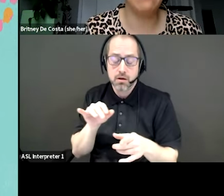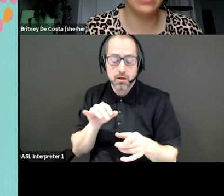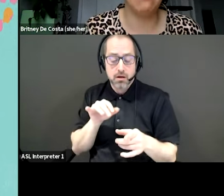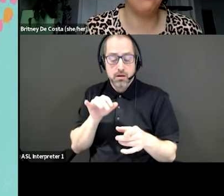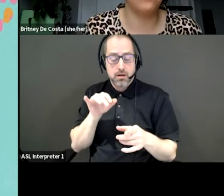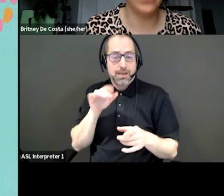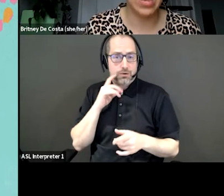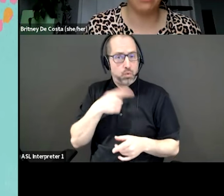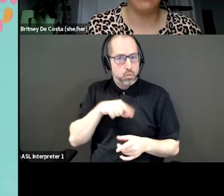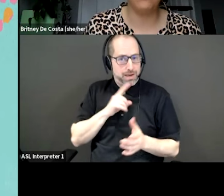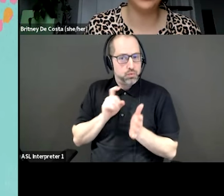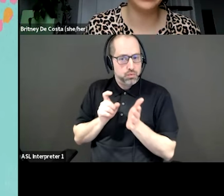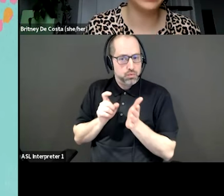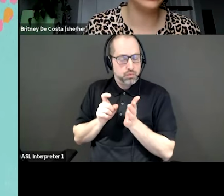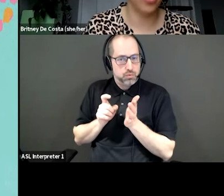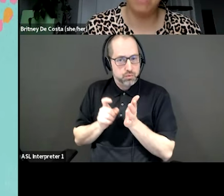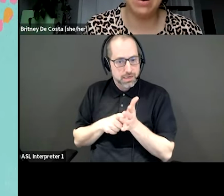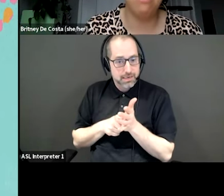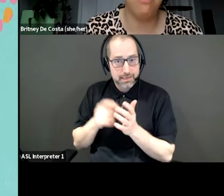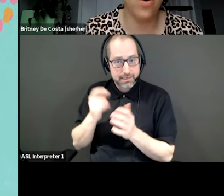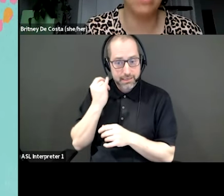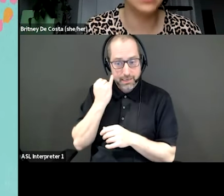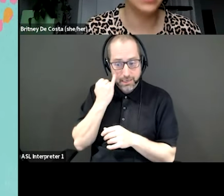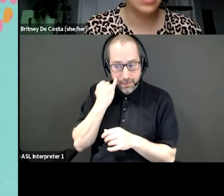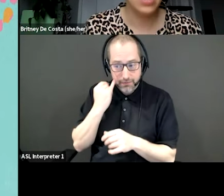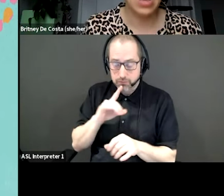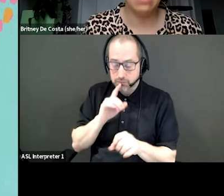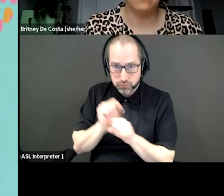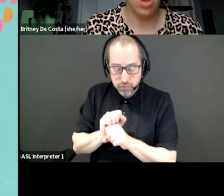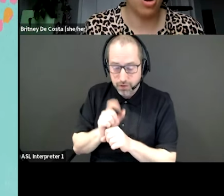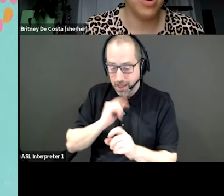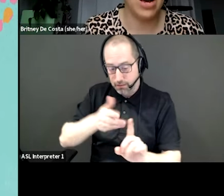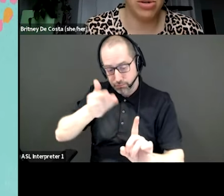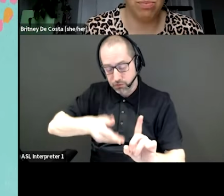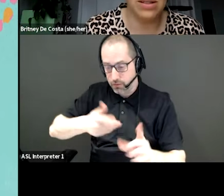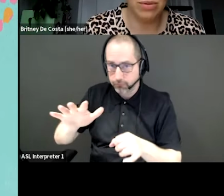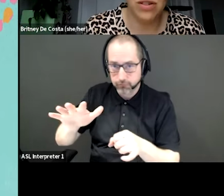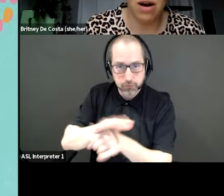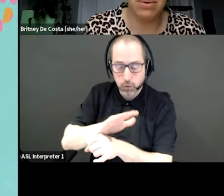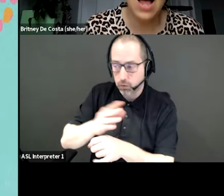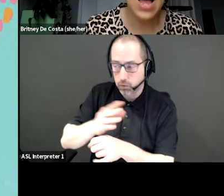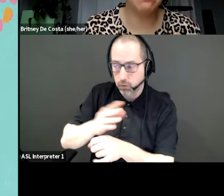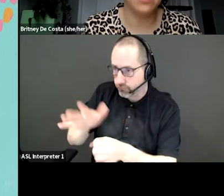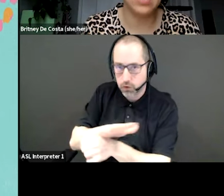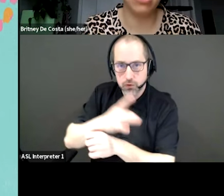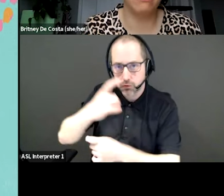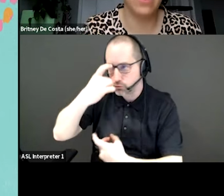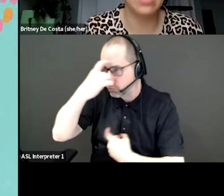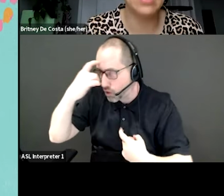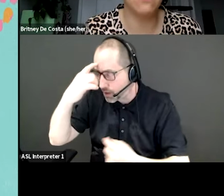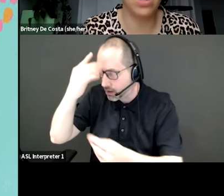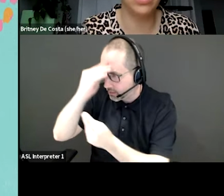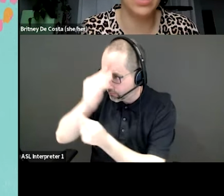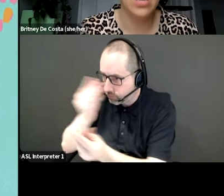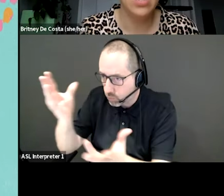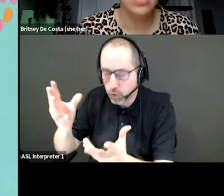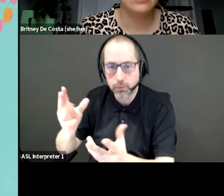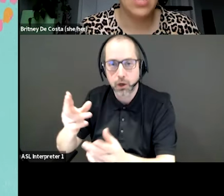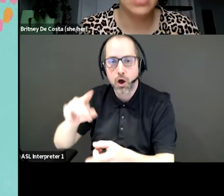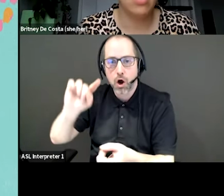that even if they are fully trauma-informed, harm reduction principles are applied, procedural fairness is